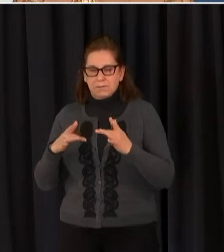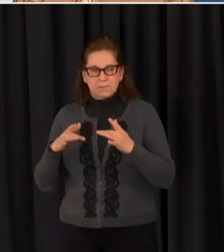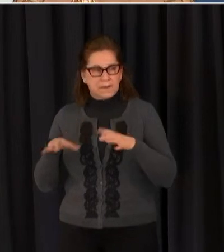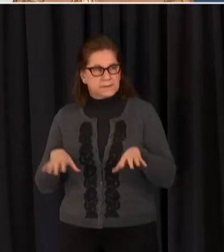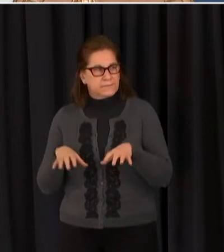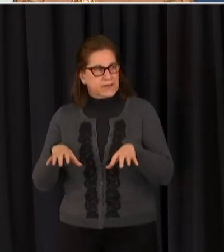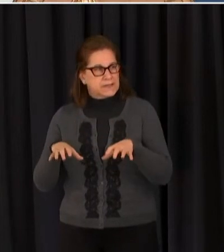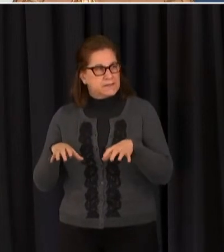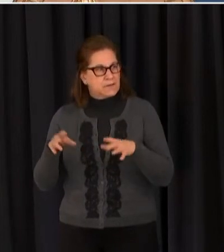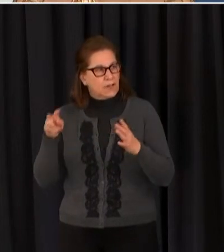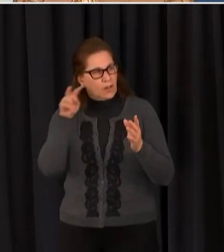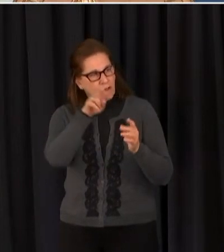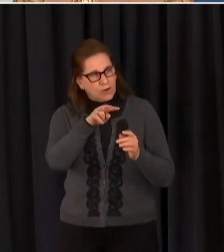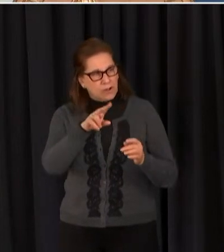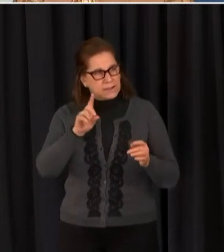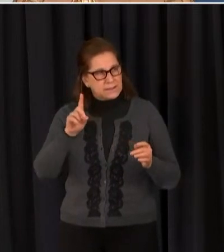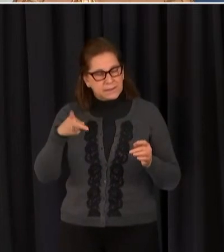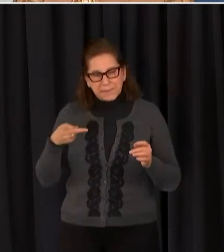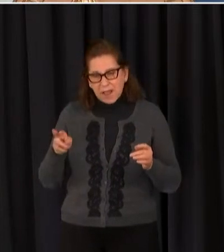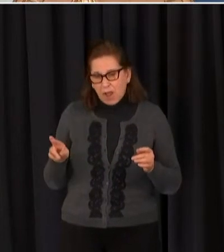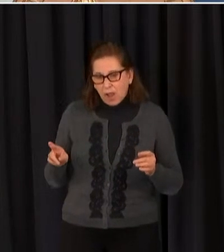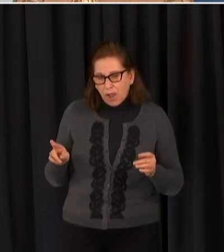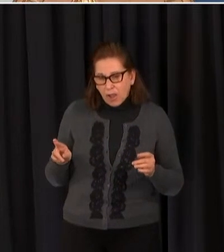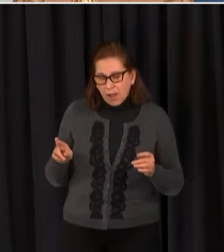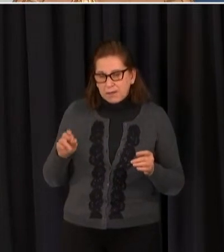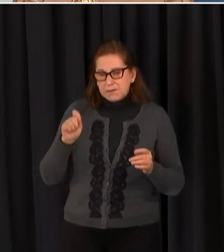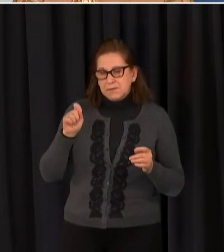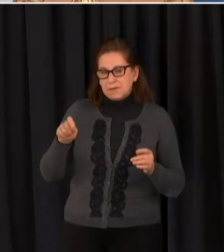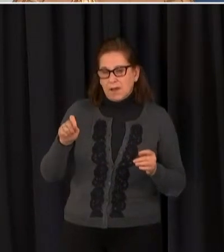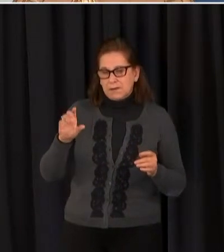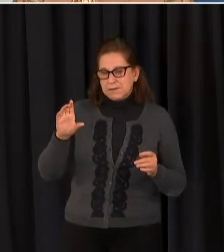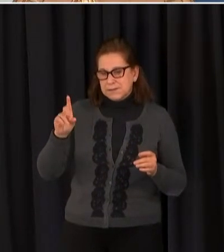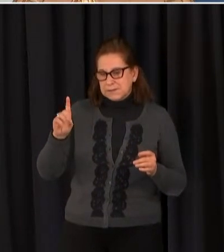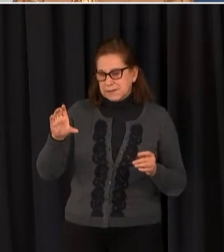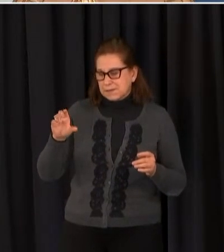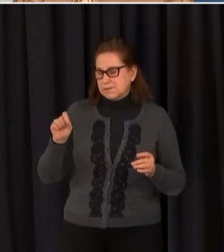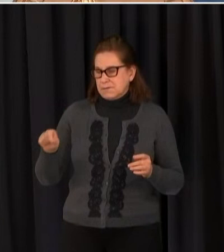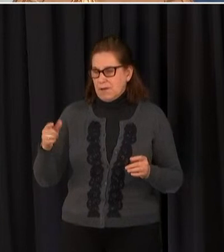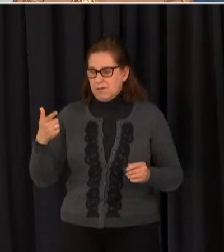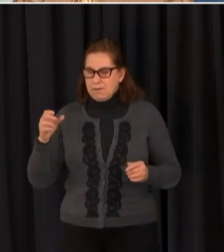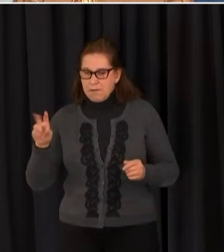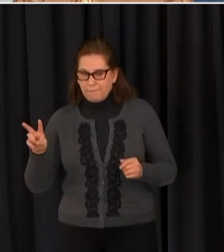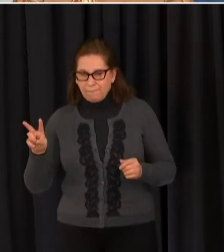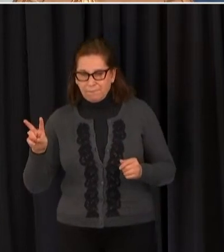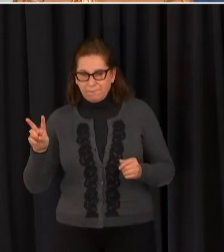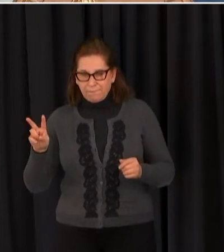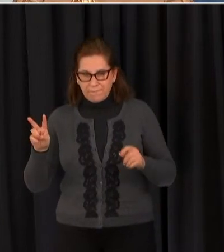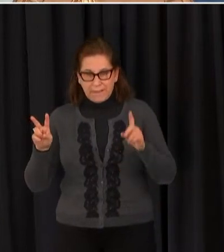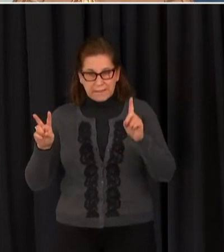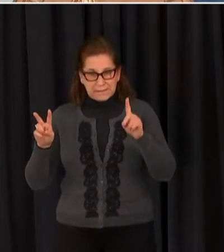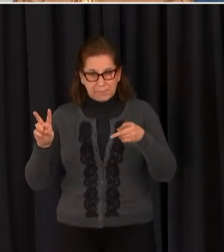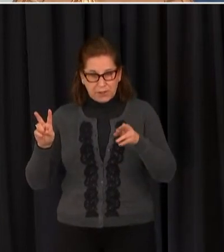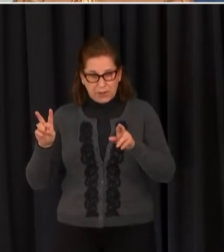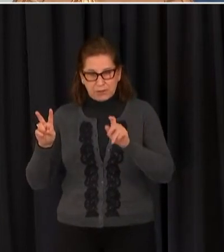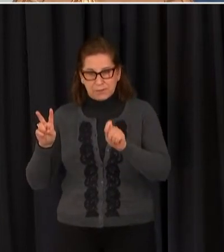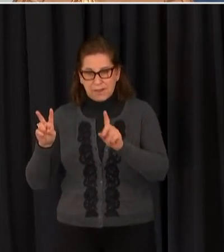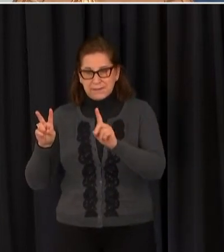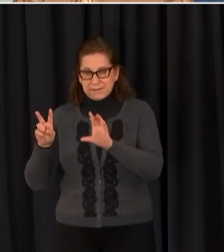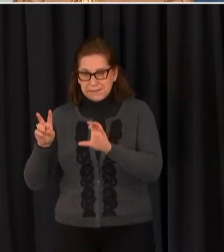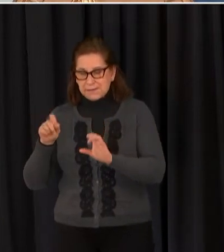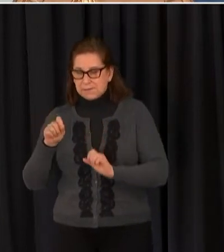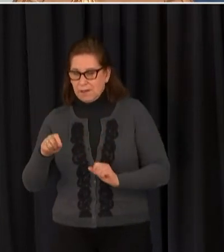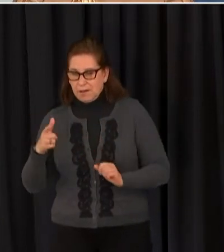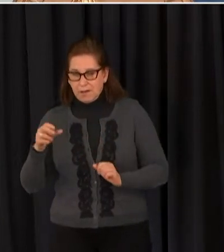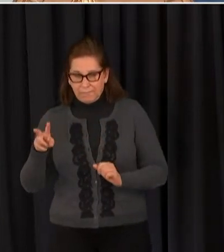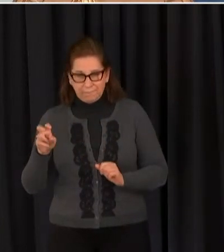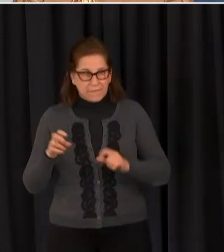DPR to sign up. For the summer, DPR is planning 90